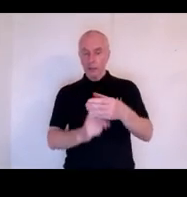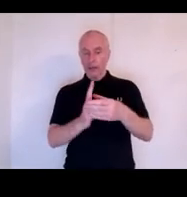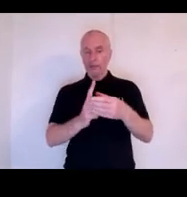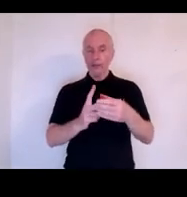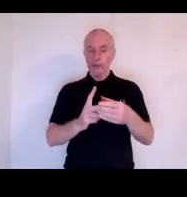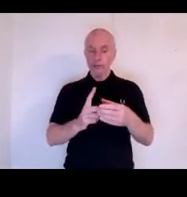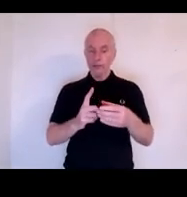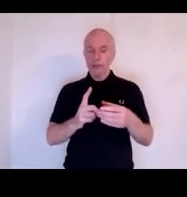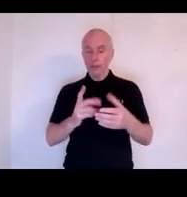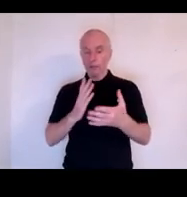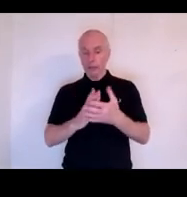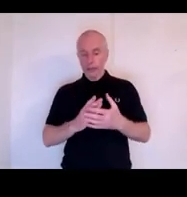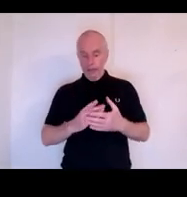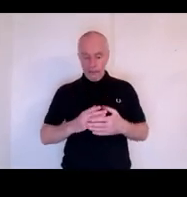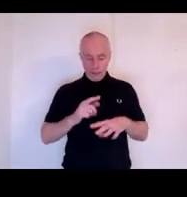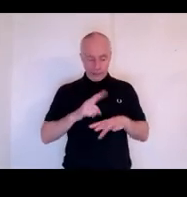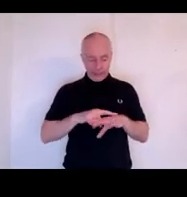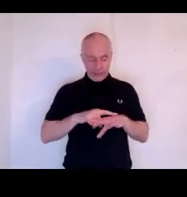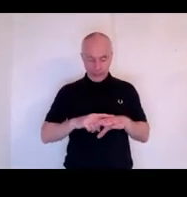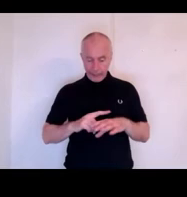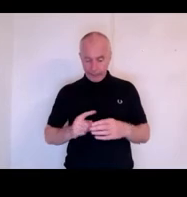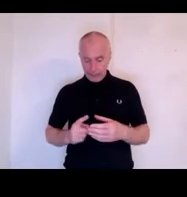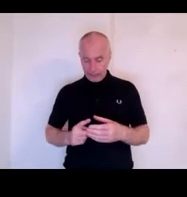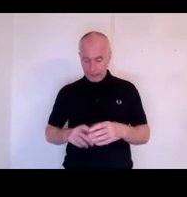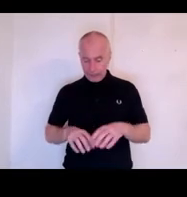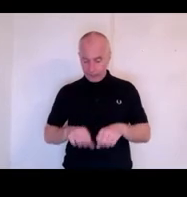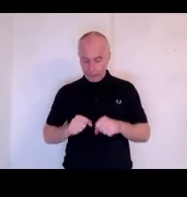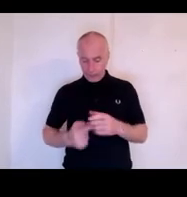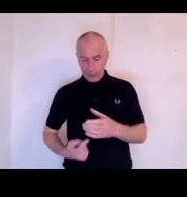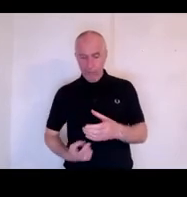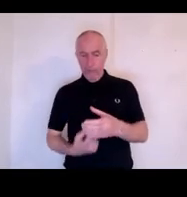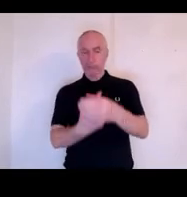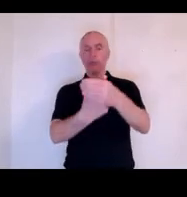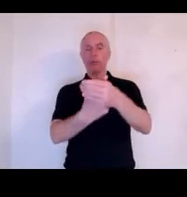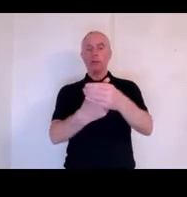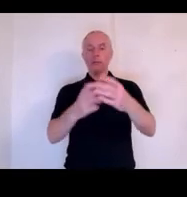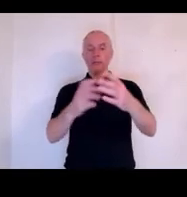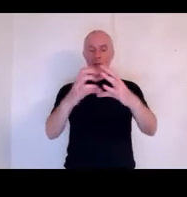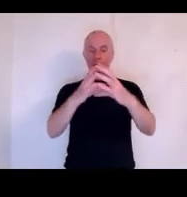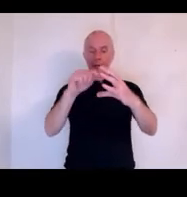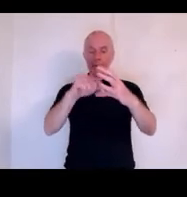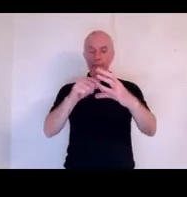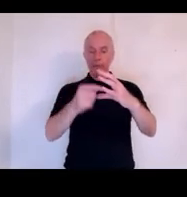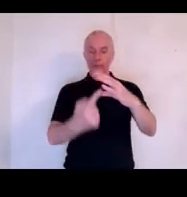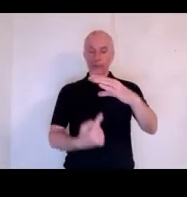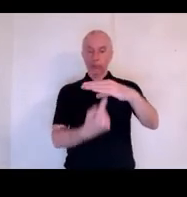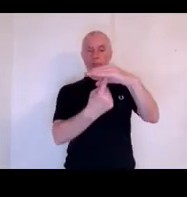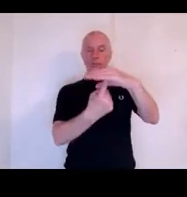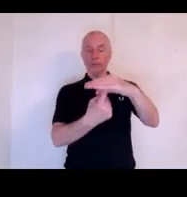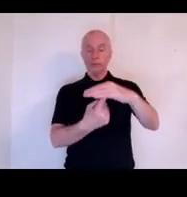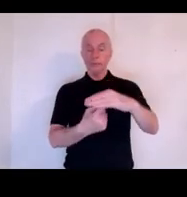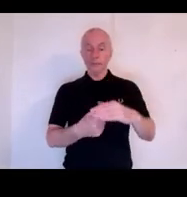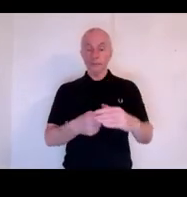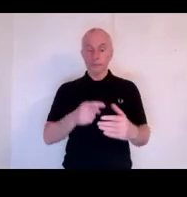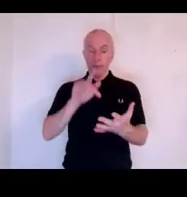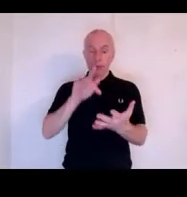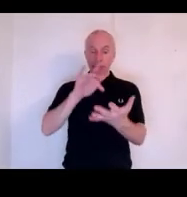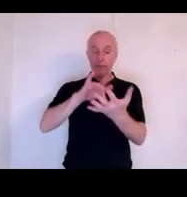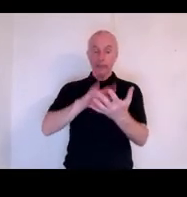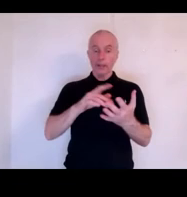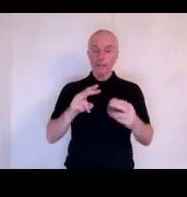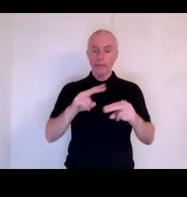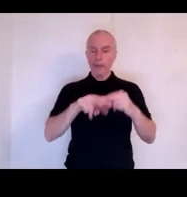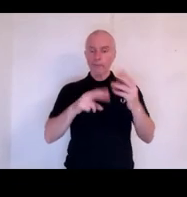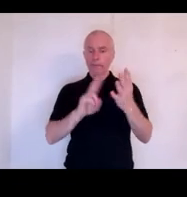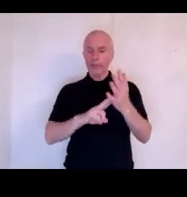being released and hitting a certain detector. And within the middle of this detector, we have a fission source at some